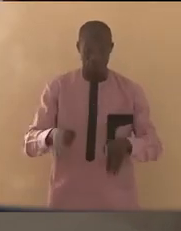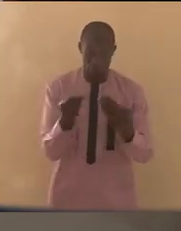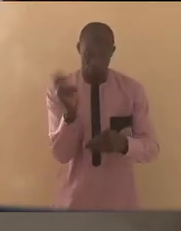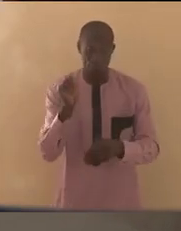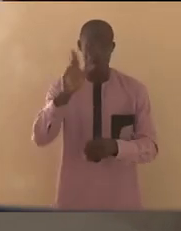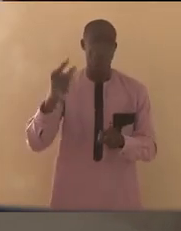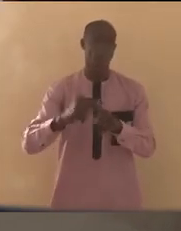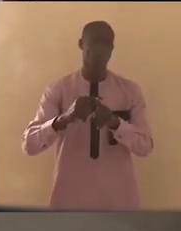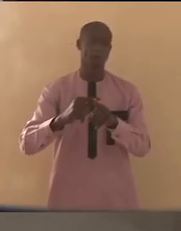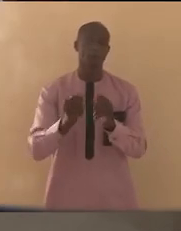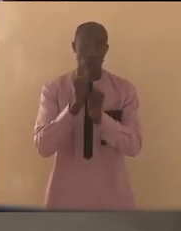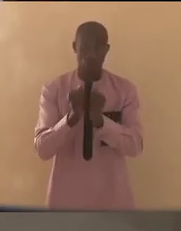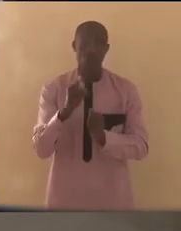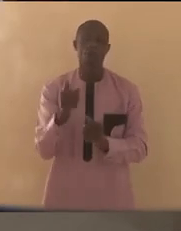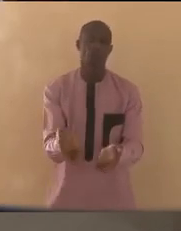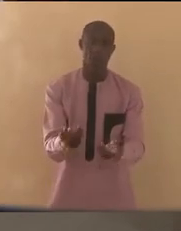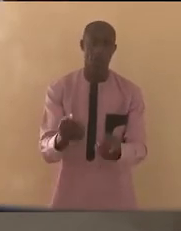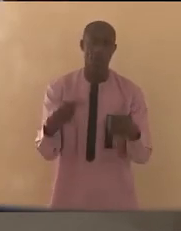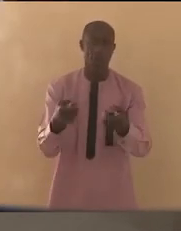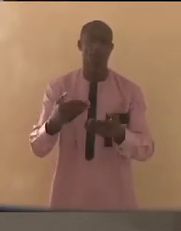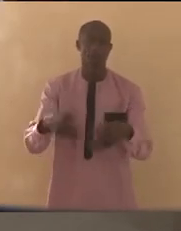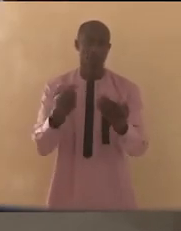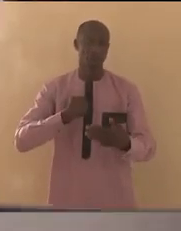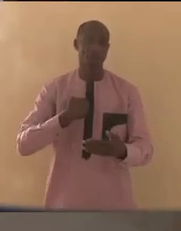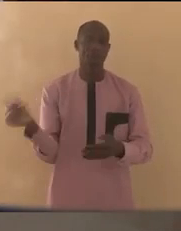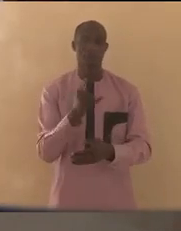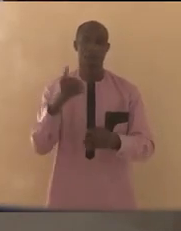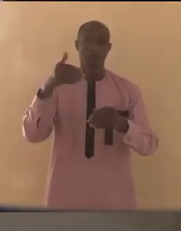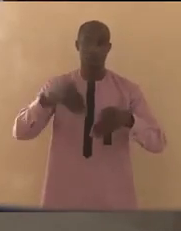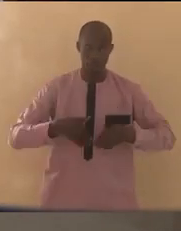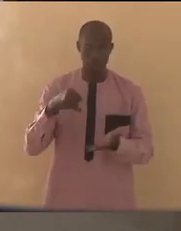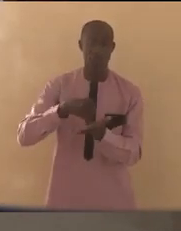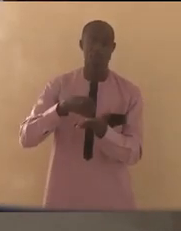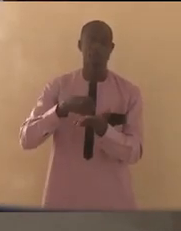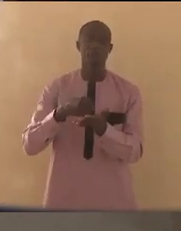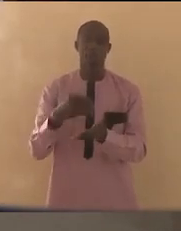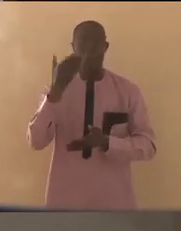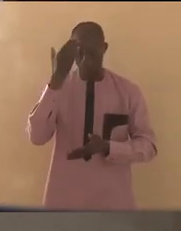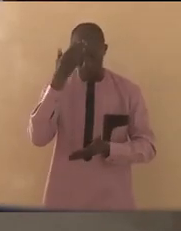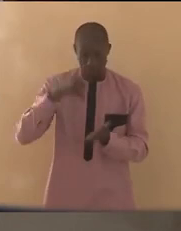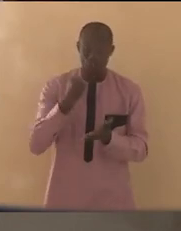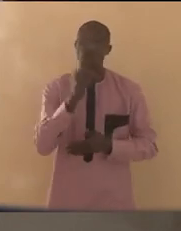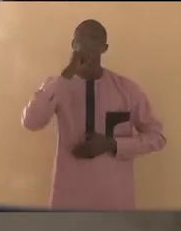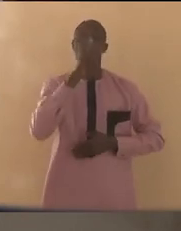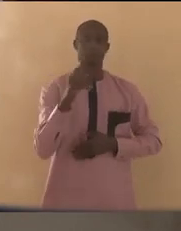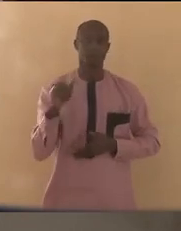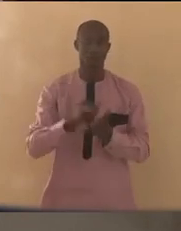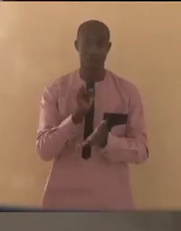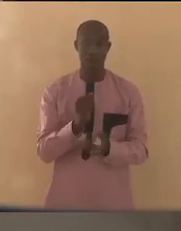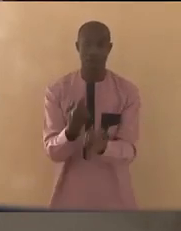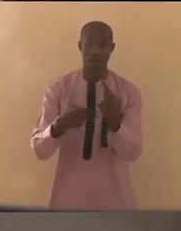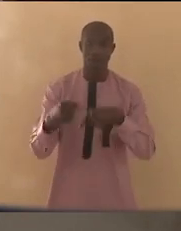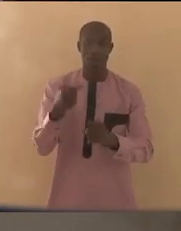given them the words which you gave me, and they have received them, and know in truth that I